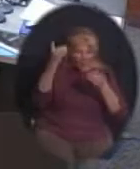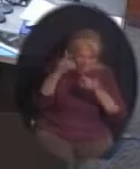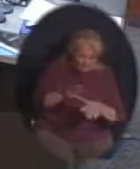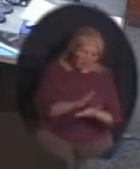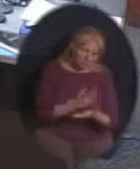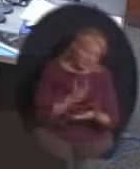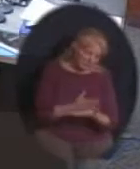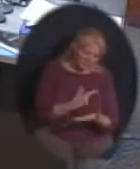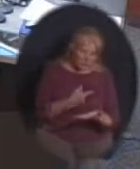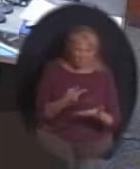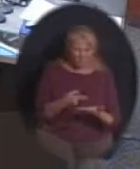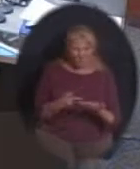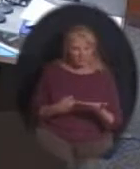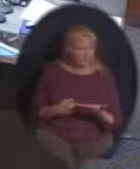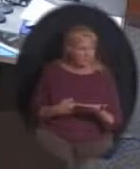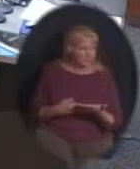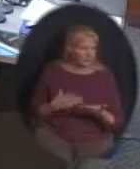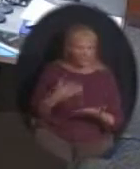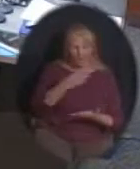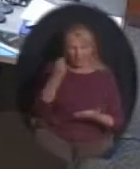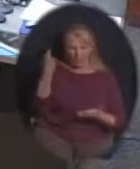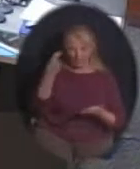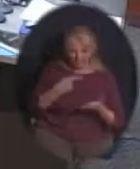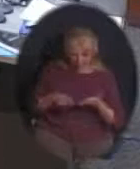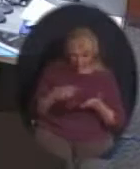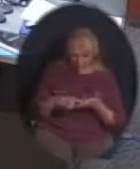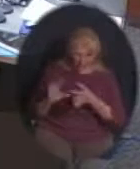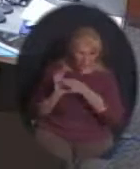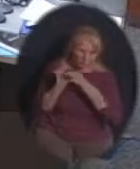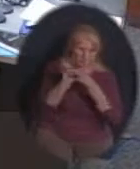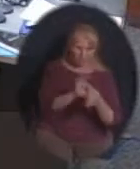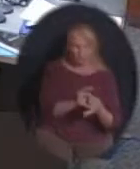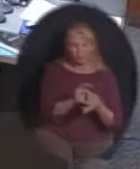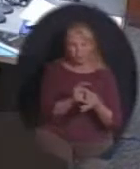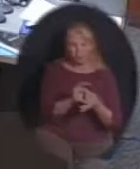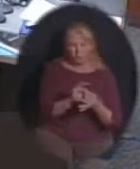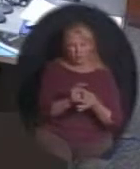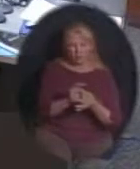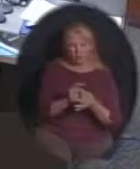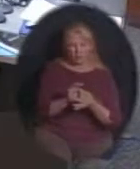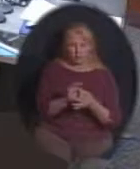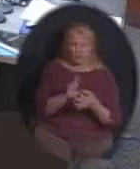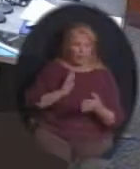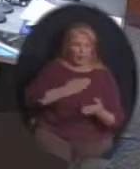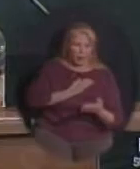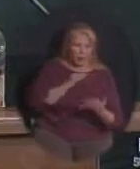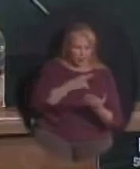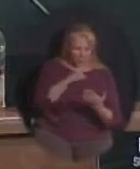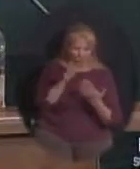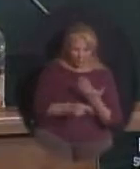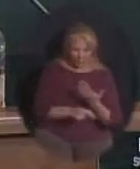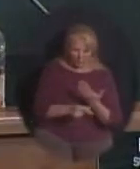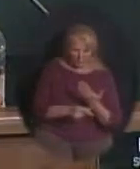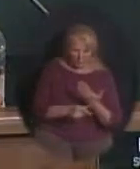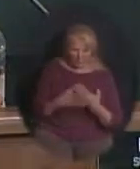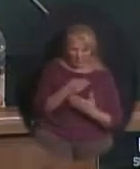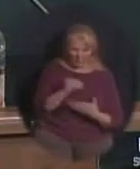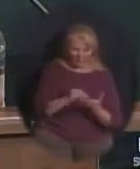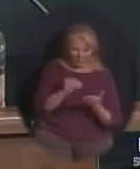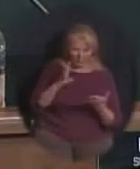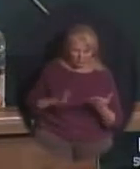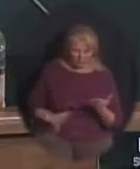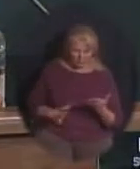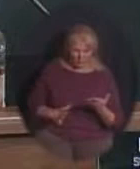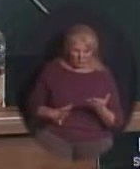and payments associated with our programs that are, and our students that are housed